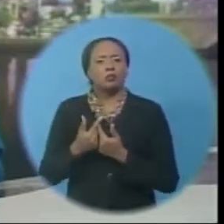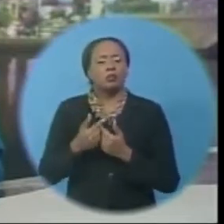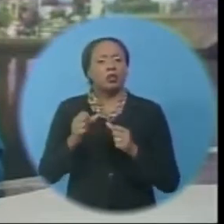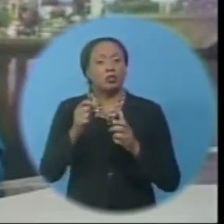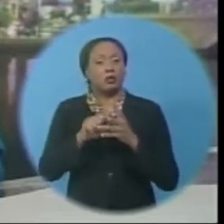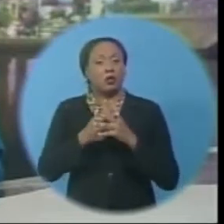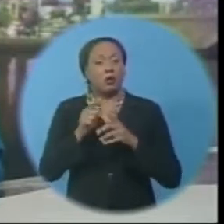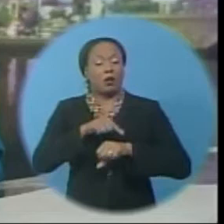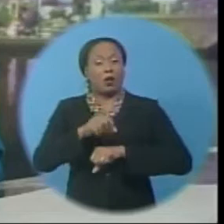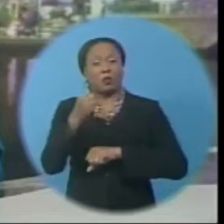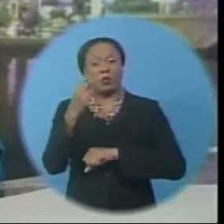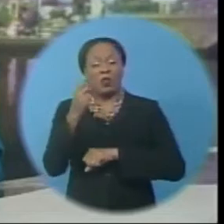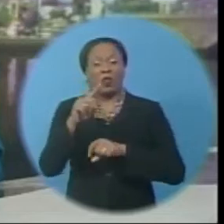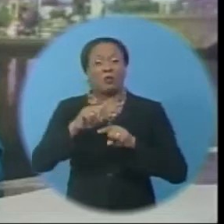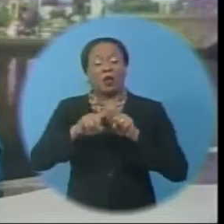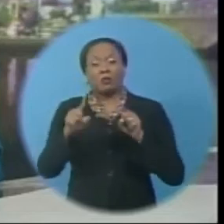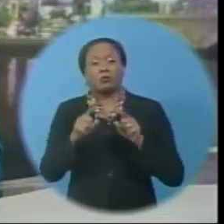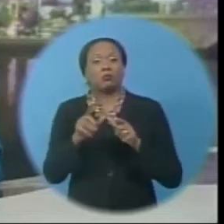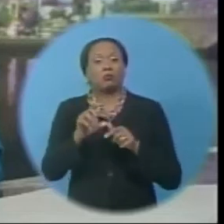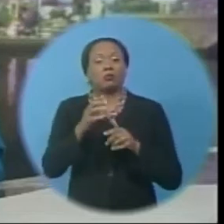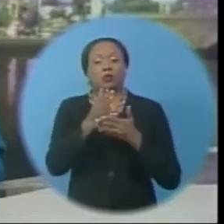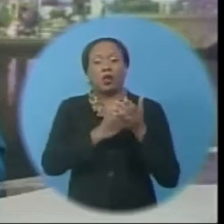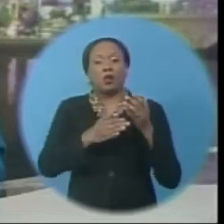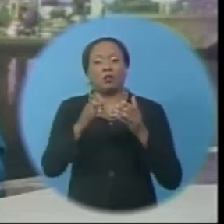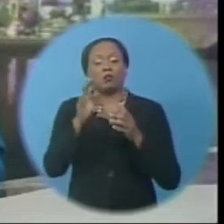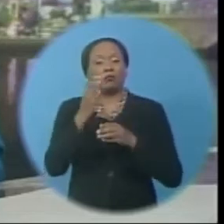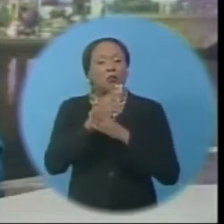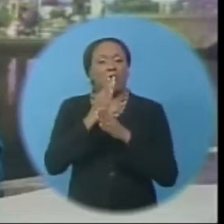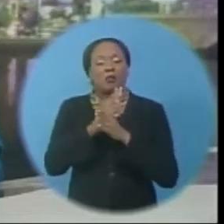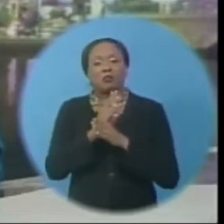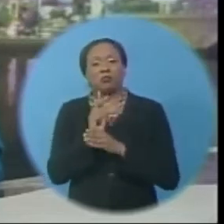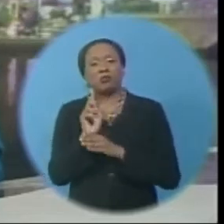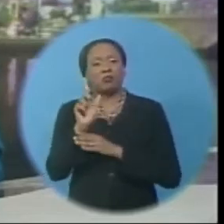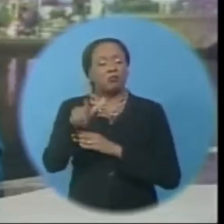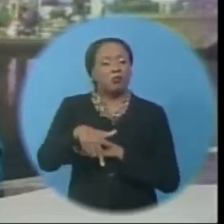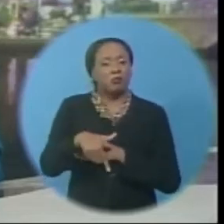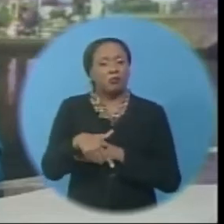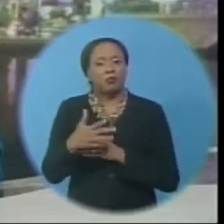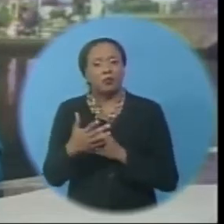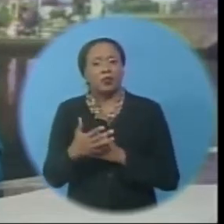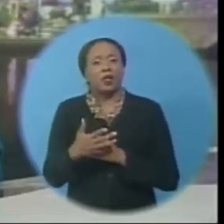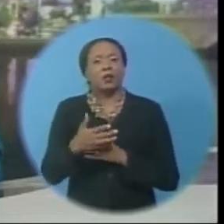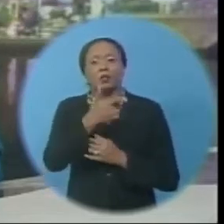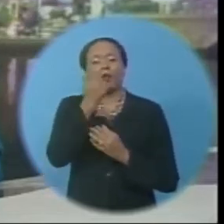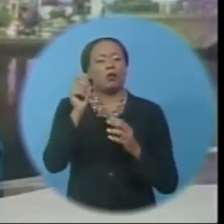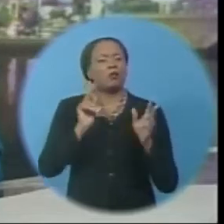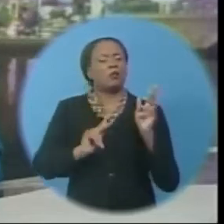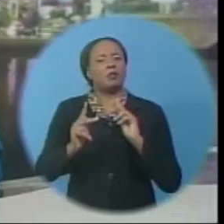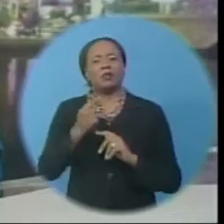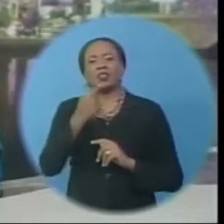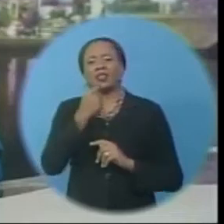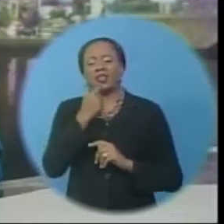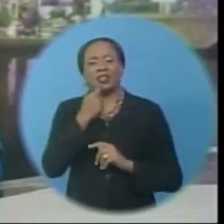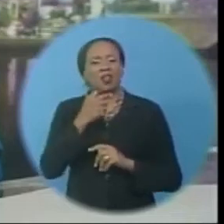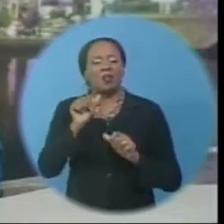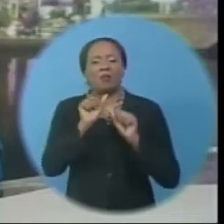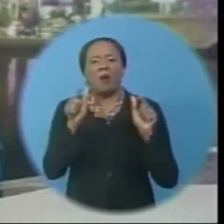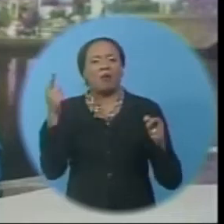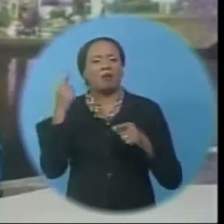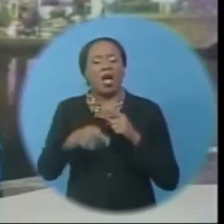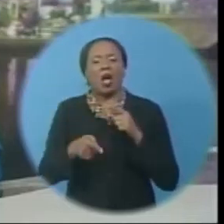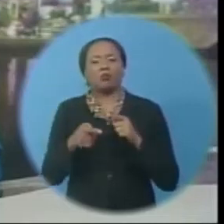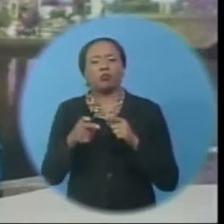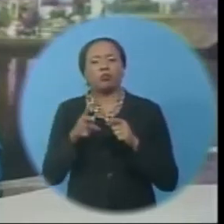well as the water and wind damage to some homes. He made the comment in response to questions from journalists about the use of a time